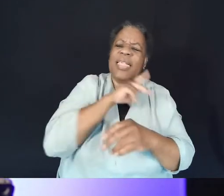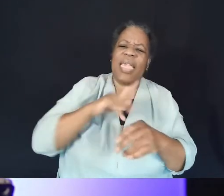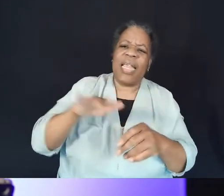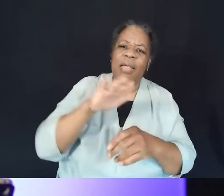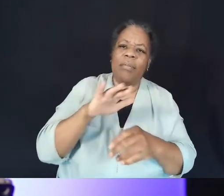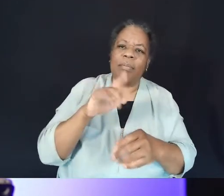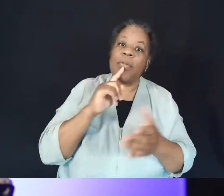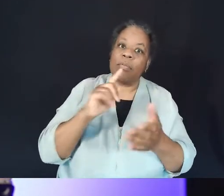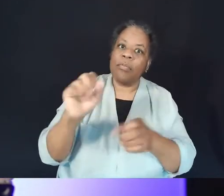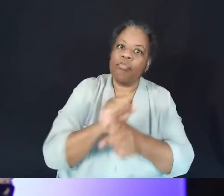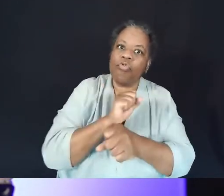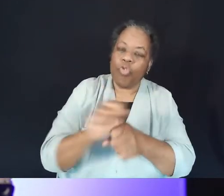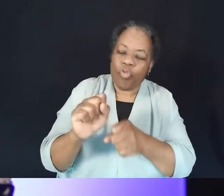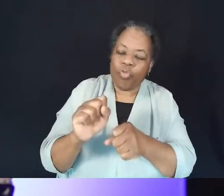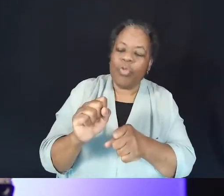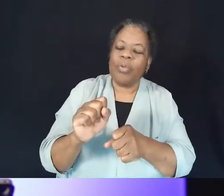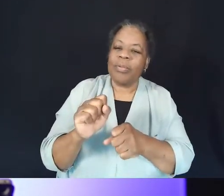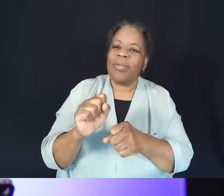those sermons.